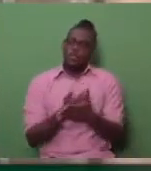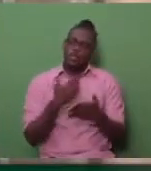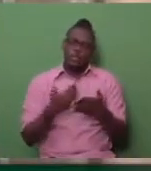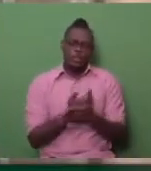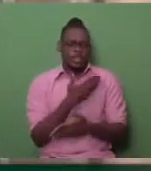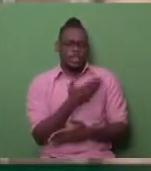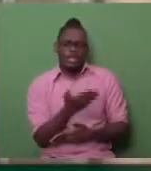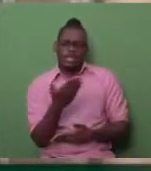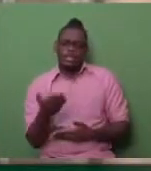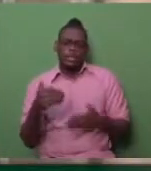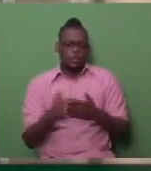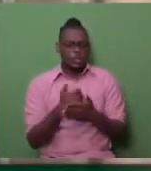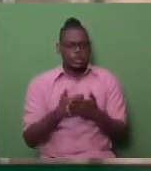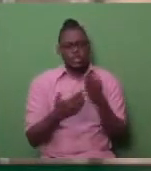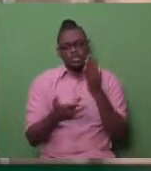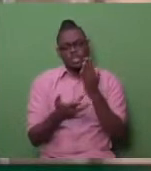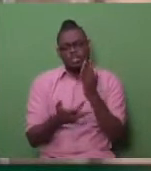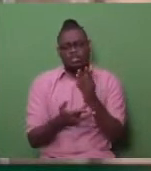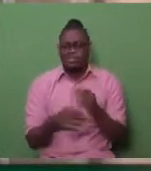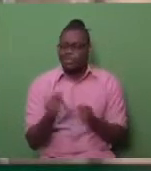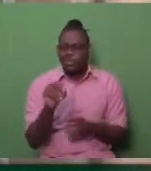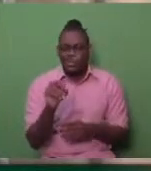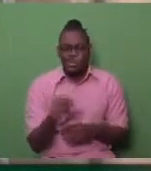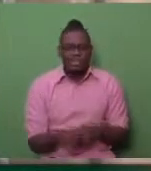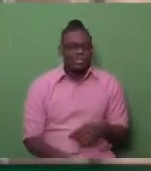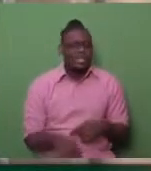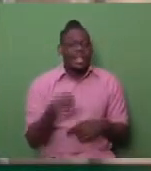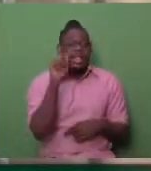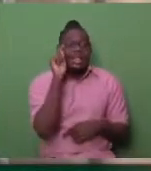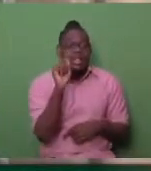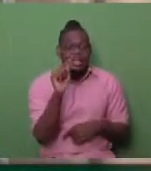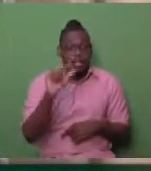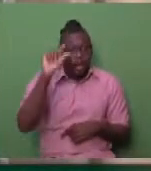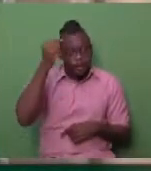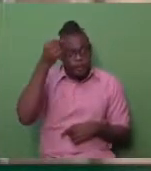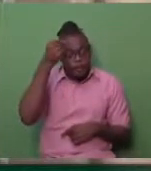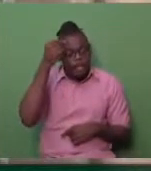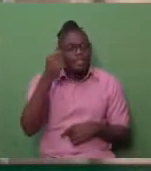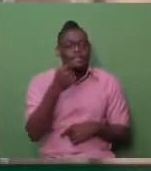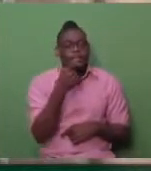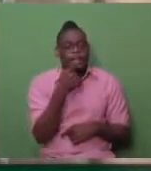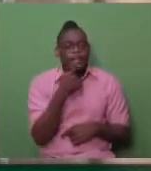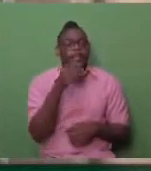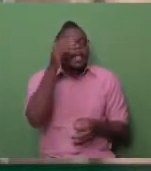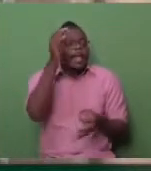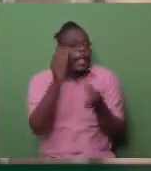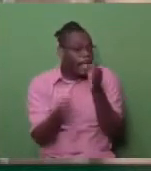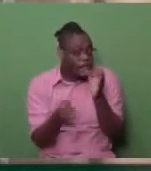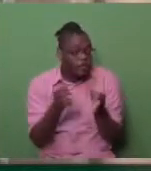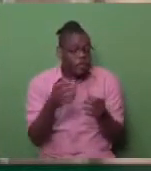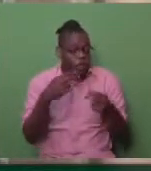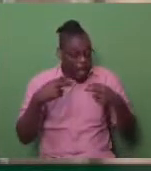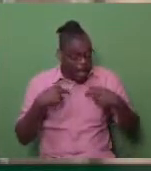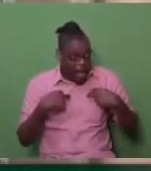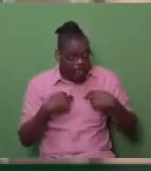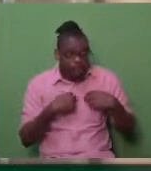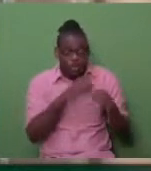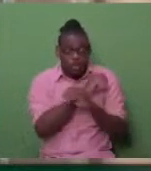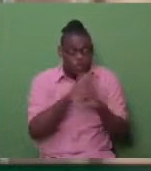a mask in 2020. And in 2021, there were no way, no medium to make these payments for the persons to pay the